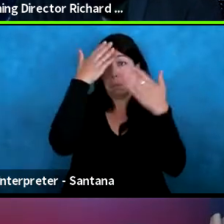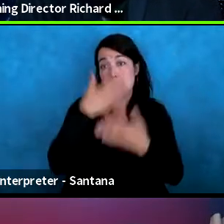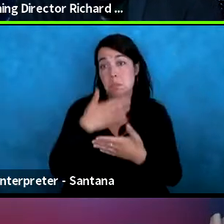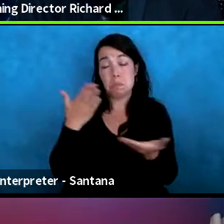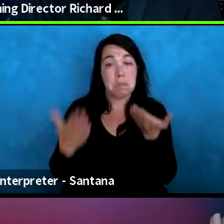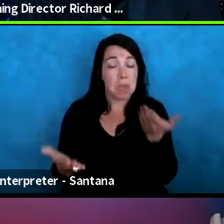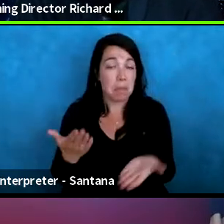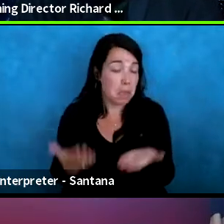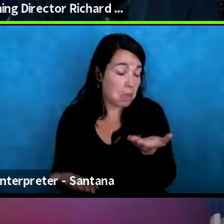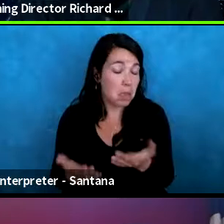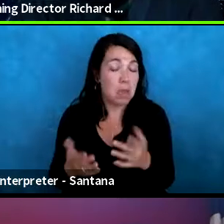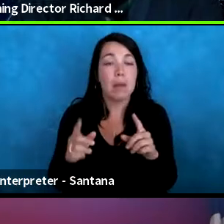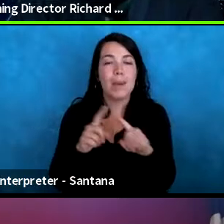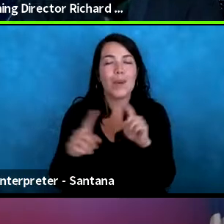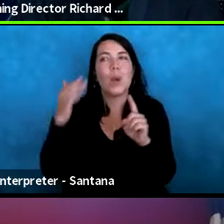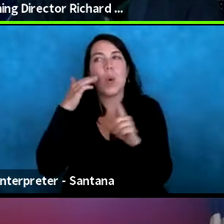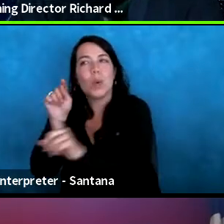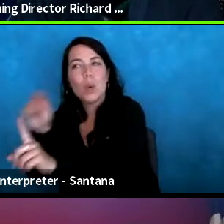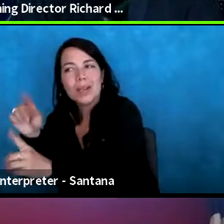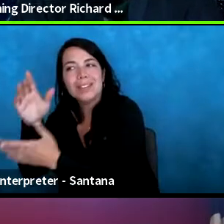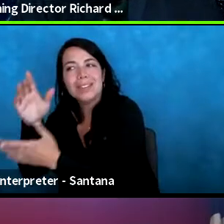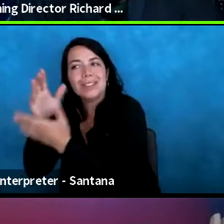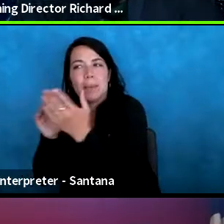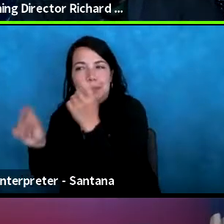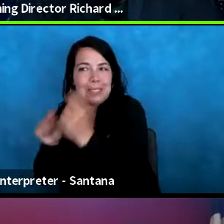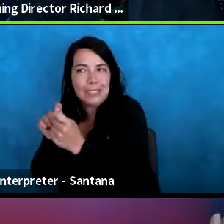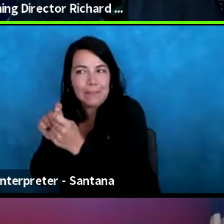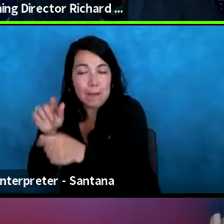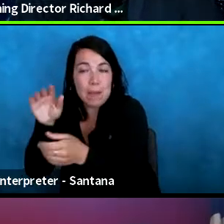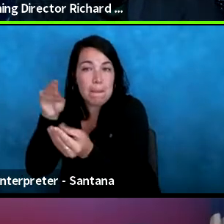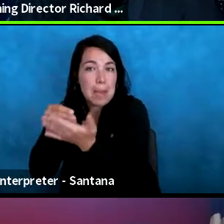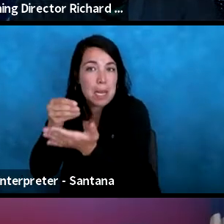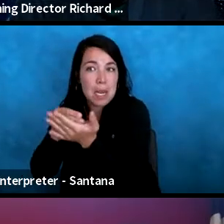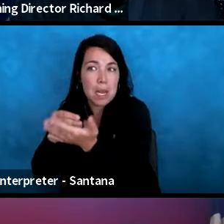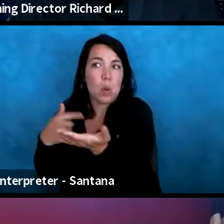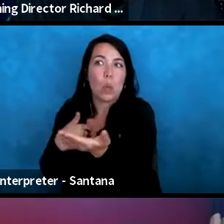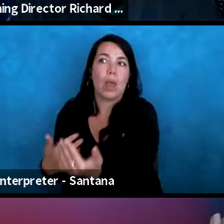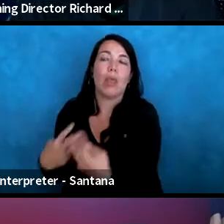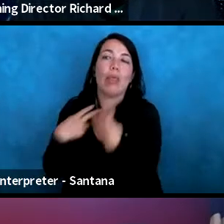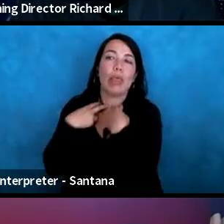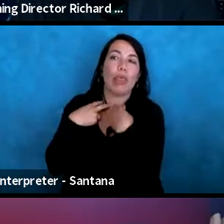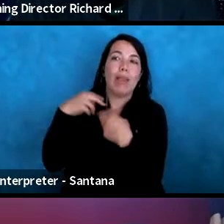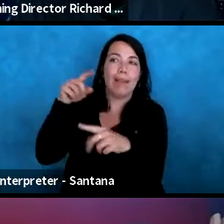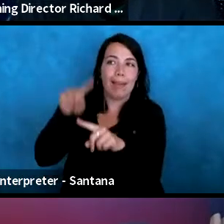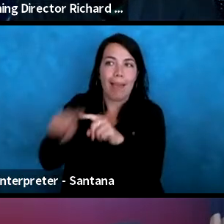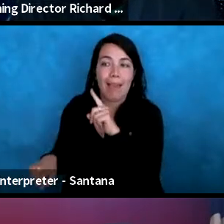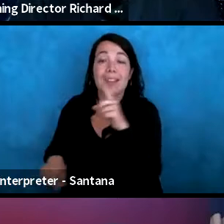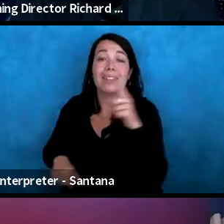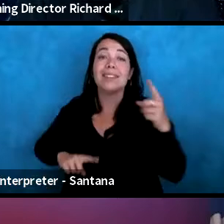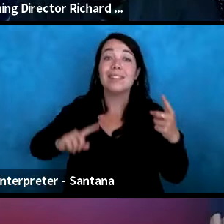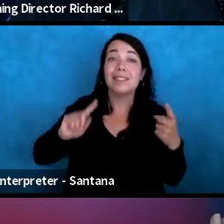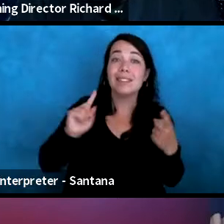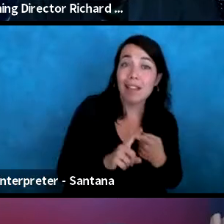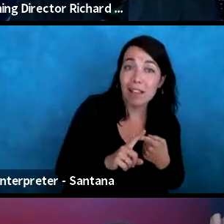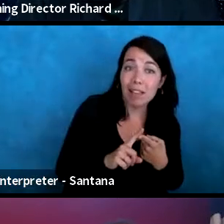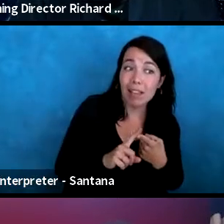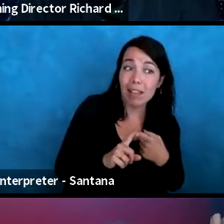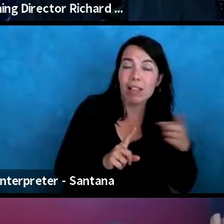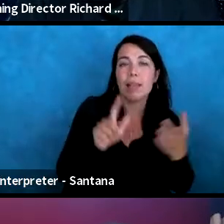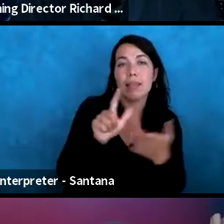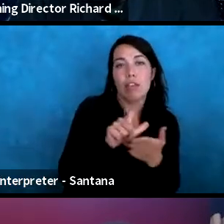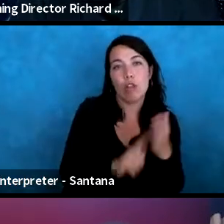know we can't get without this check in the box. Thank you very much, Mr. Hubler. I appreciate it.